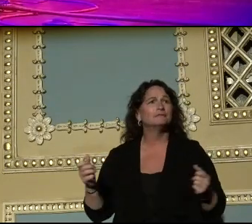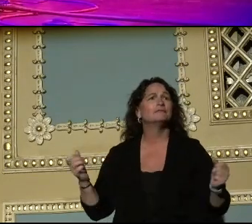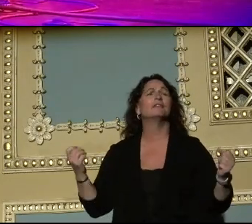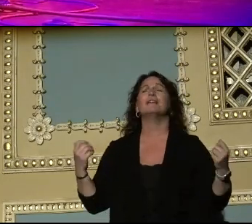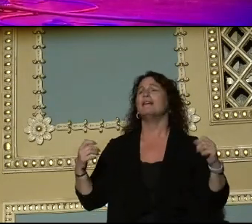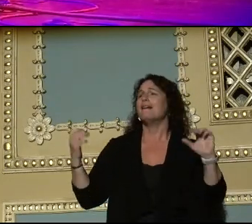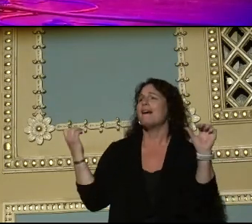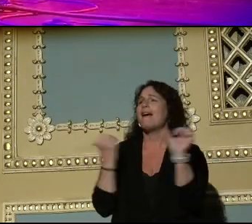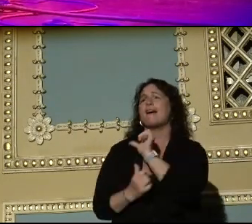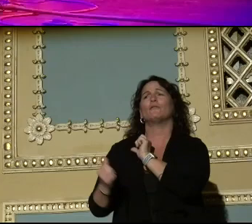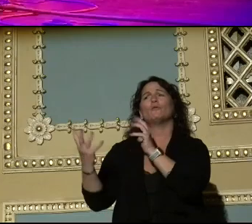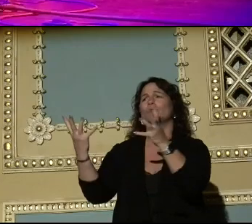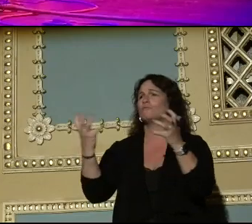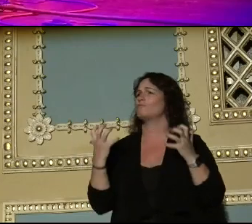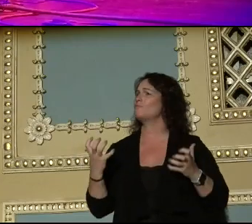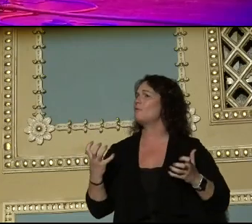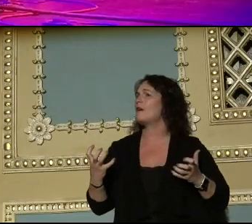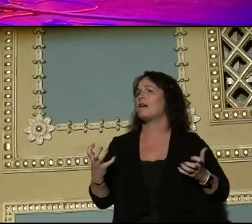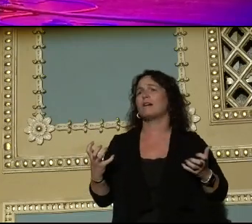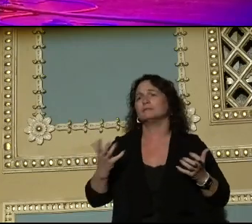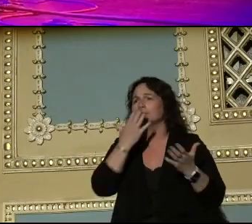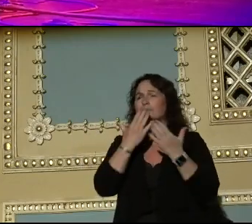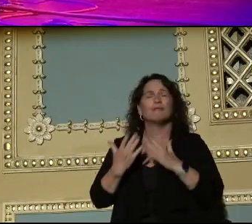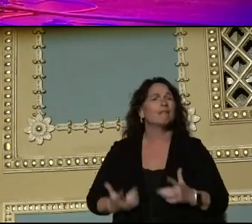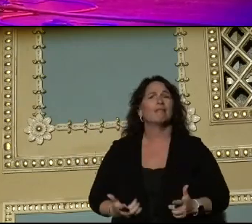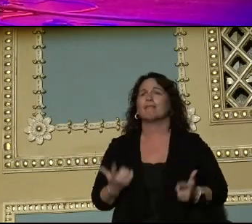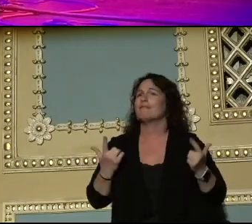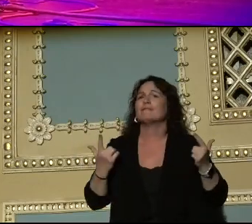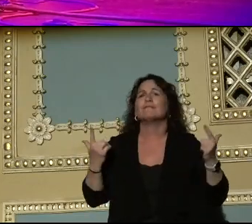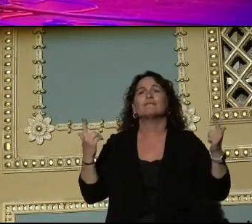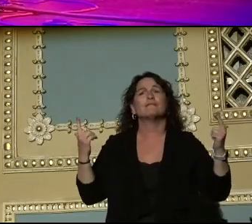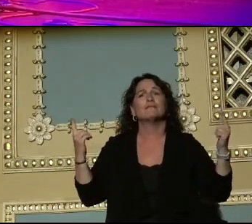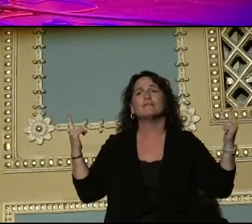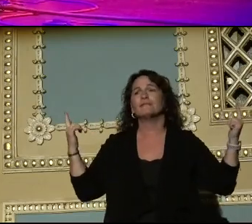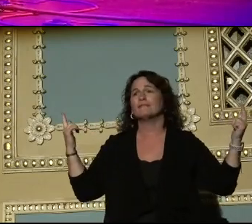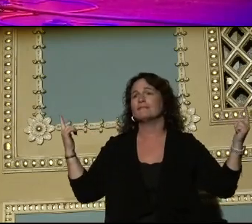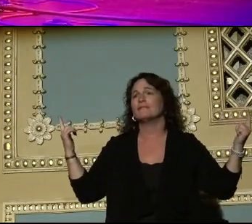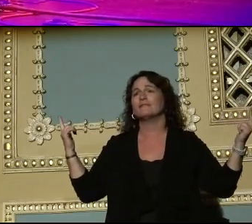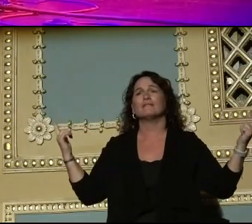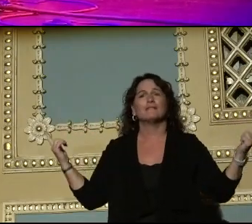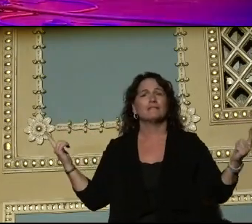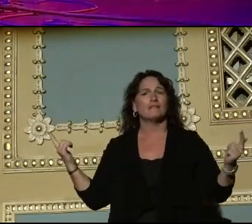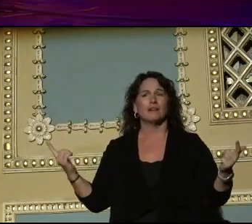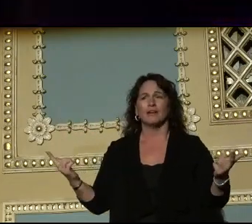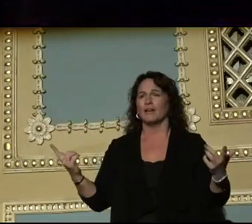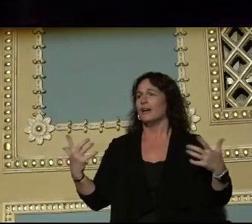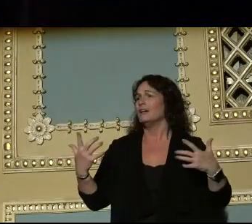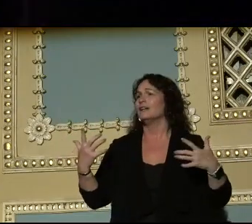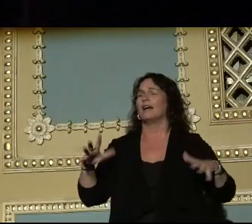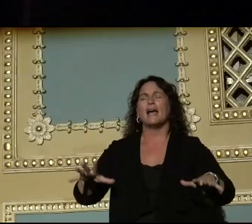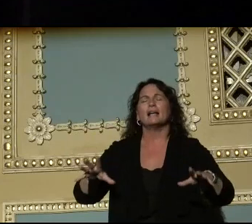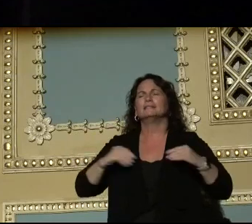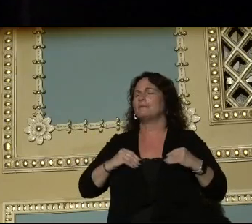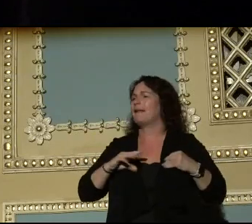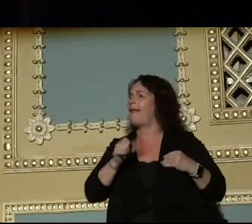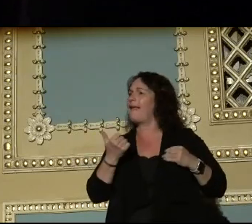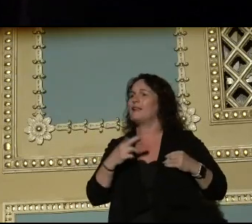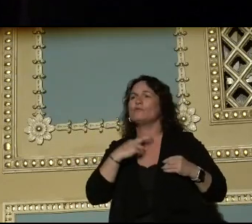Everybody wants a thrill, paying anything to roll the dice. Just one more